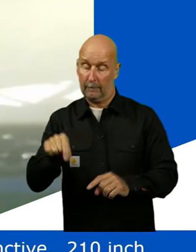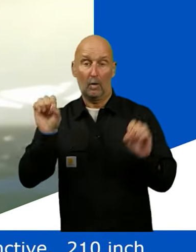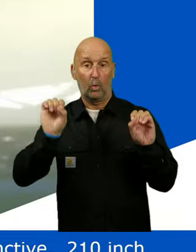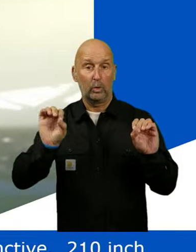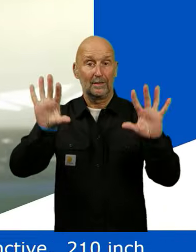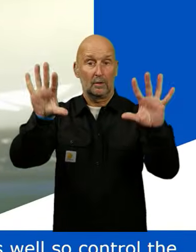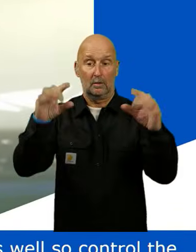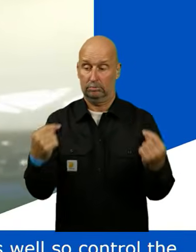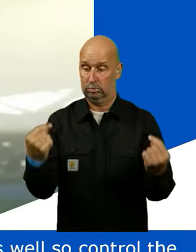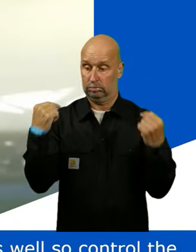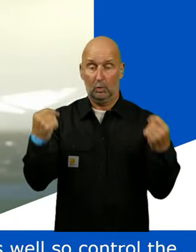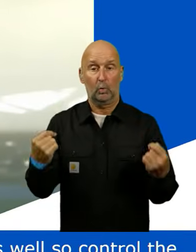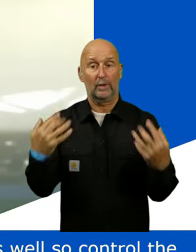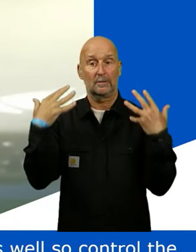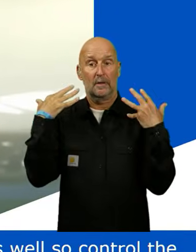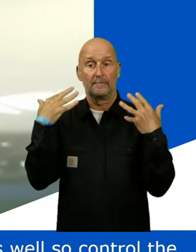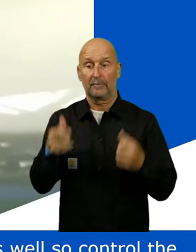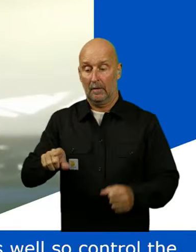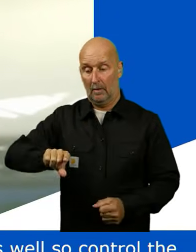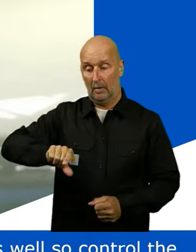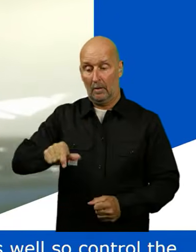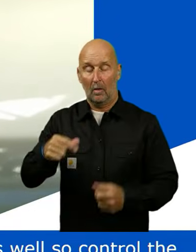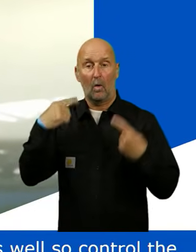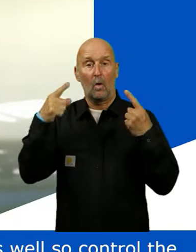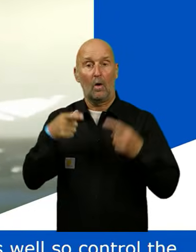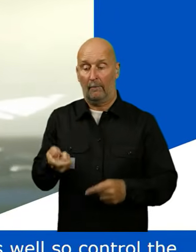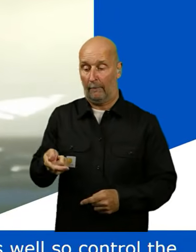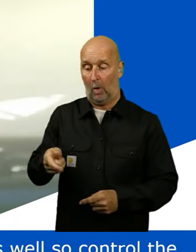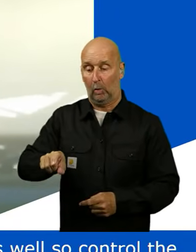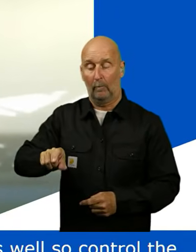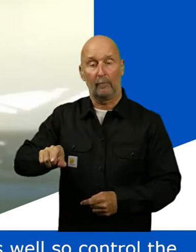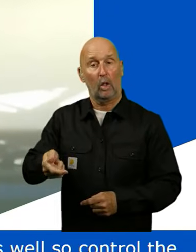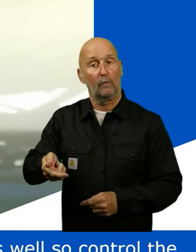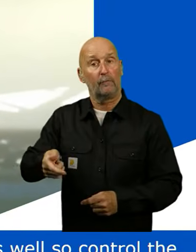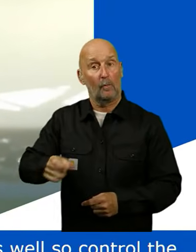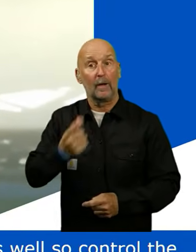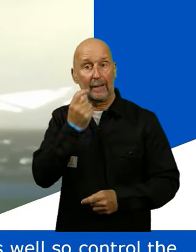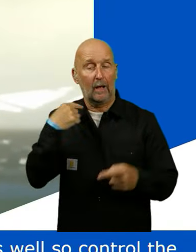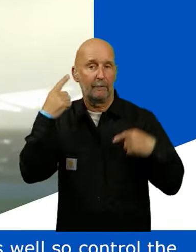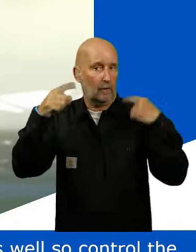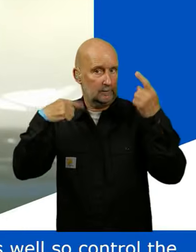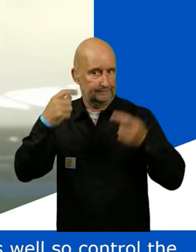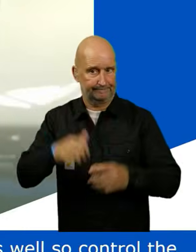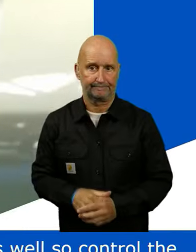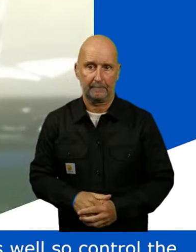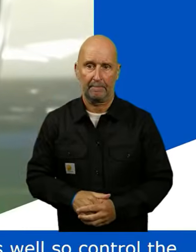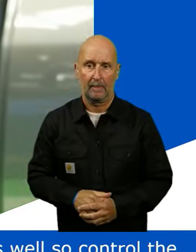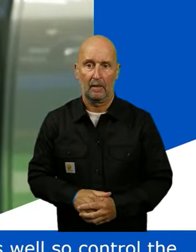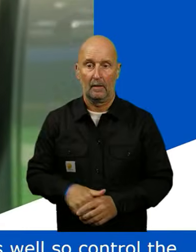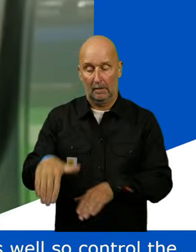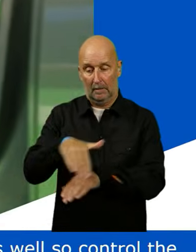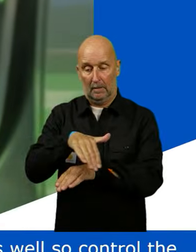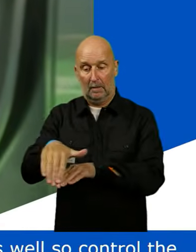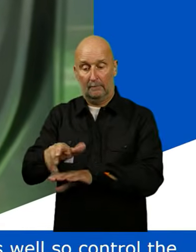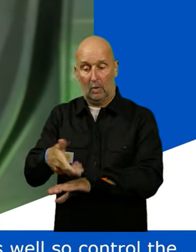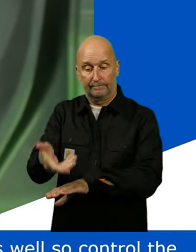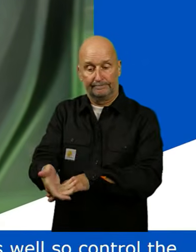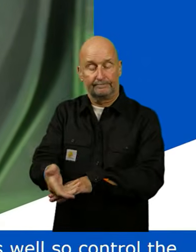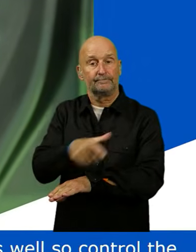window, and you can also turn the audio off and adjust the volume here as well. Below that, we've got a wireless